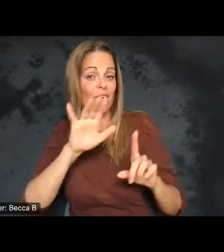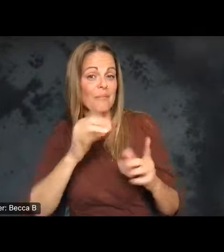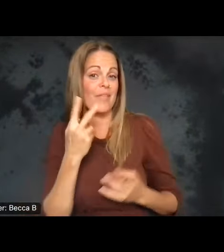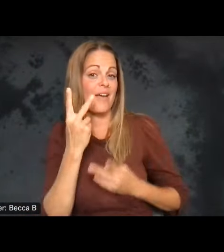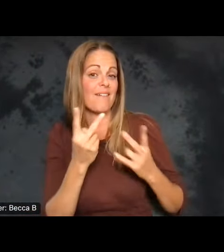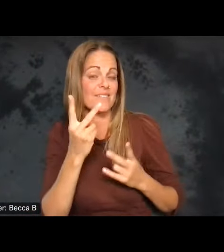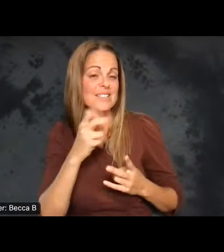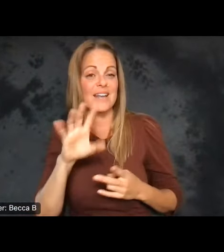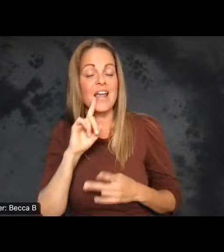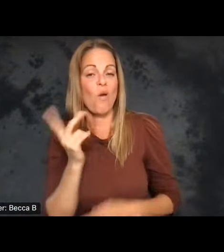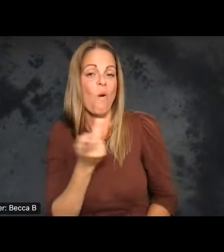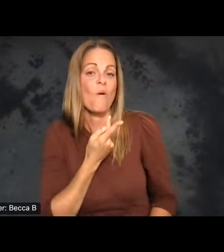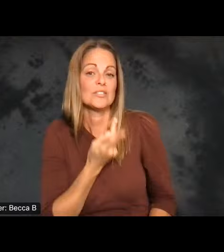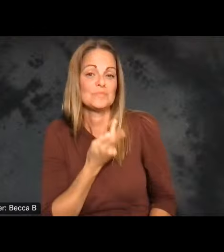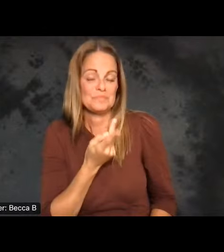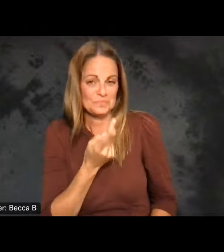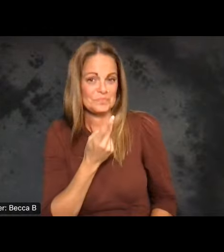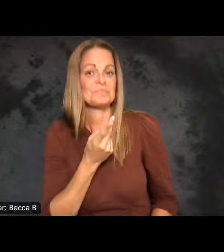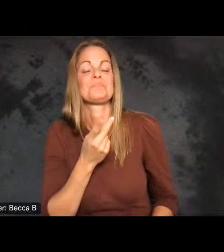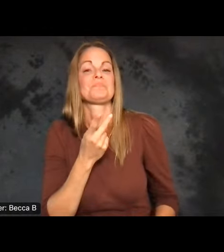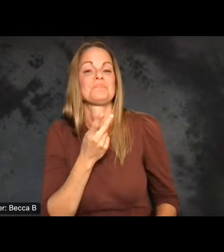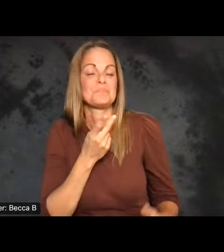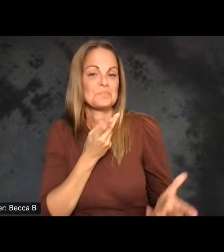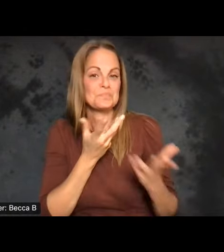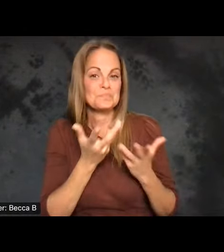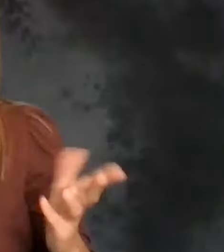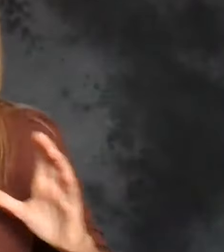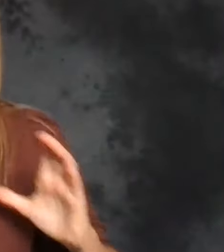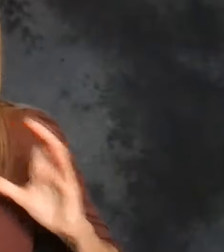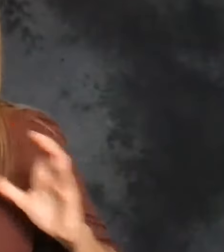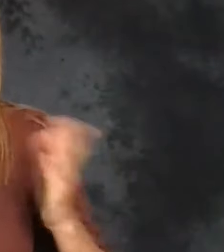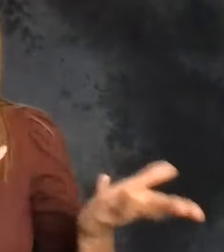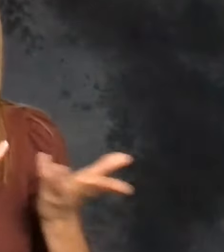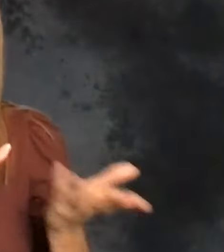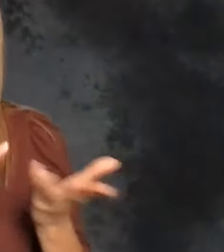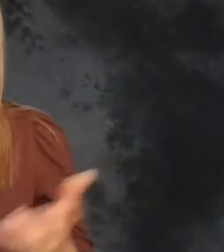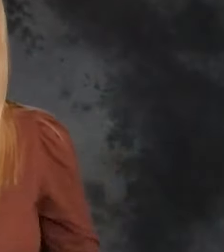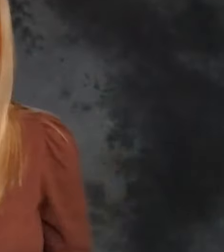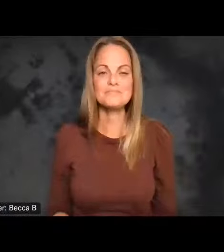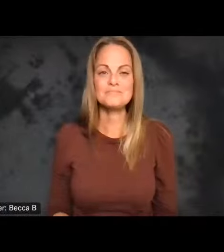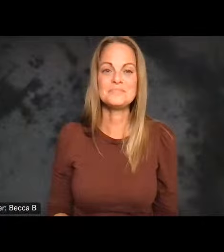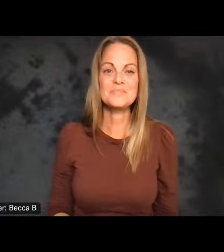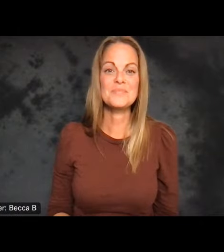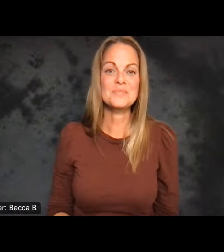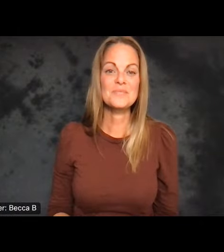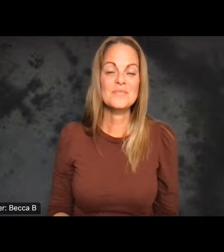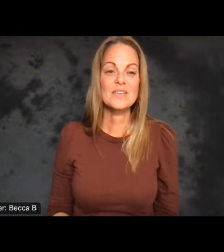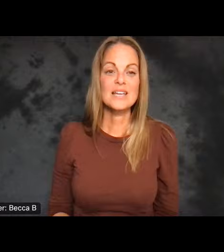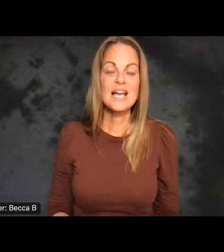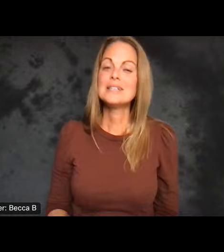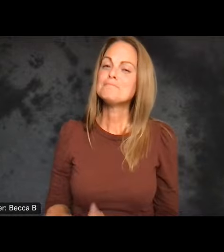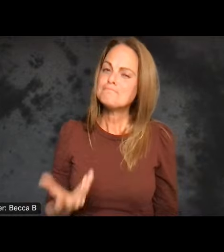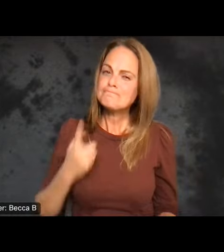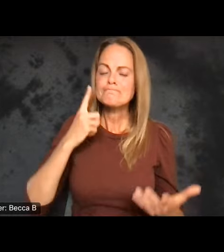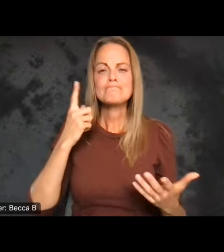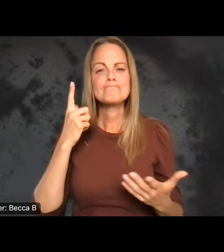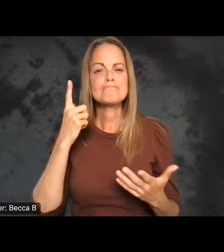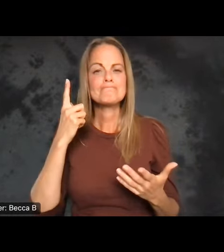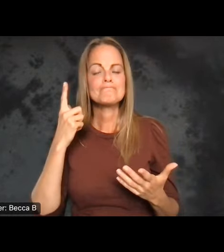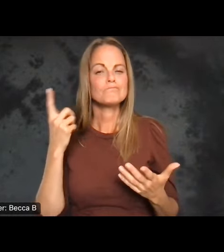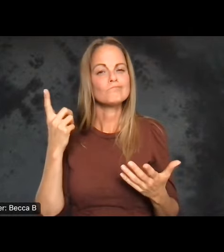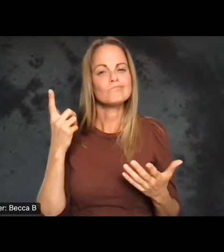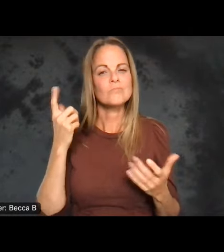you and others. So it was a little surprising that the,